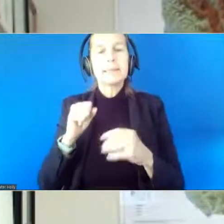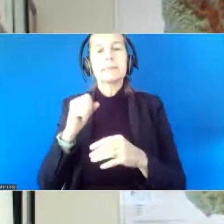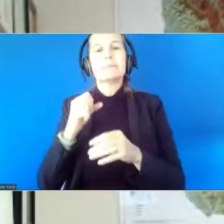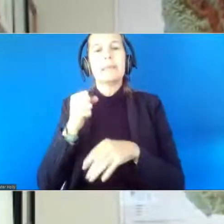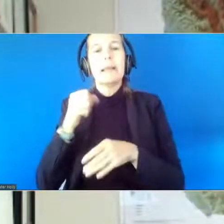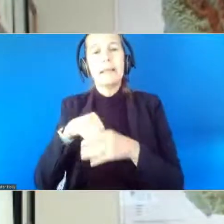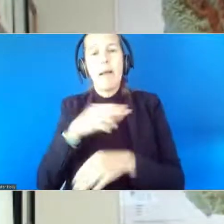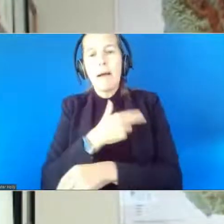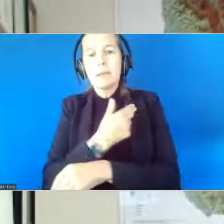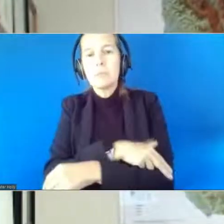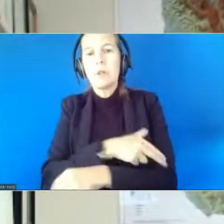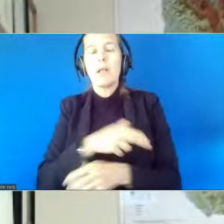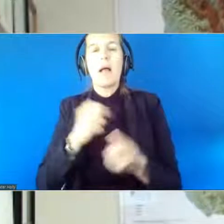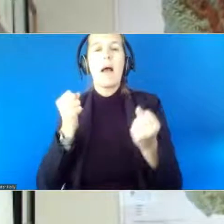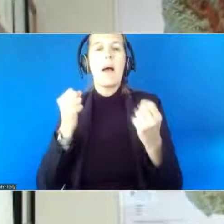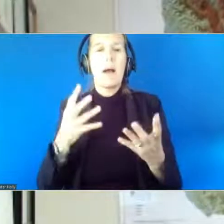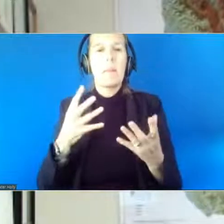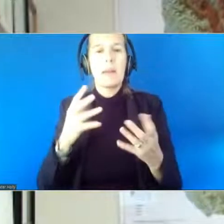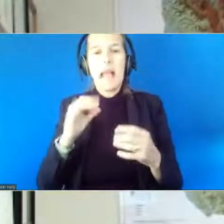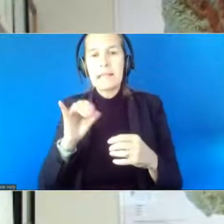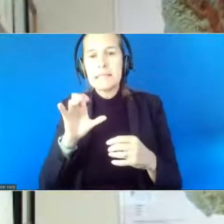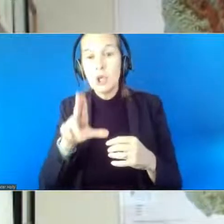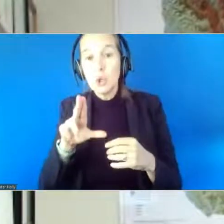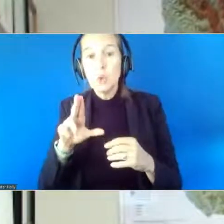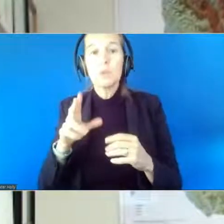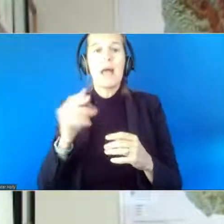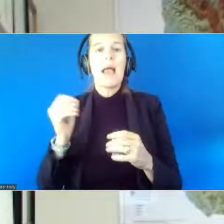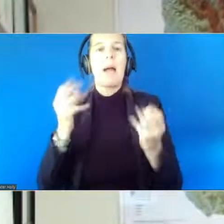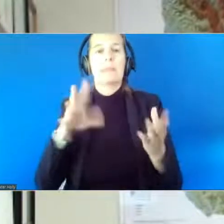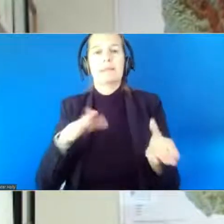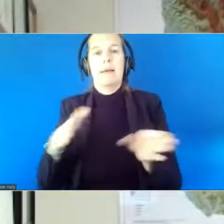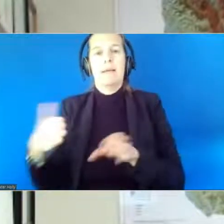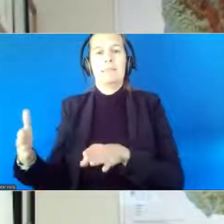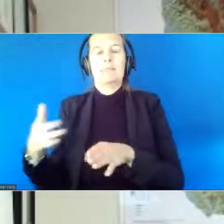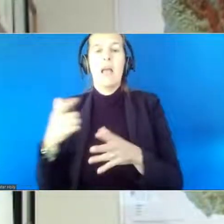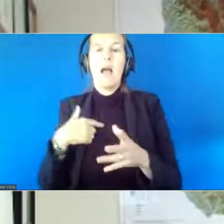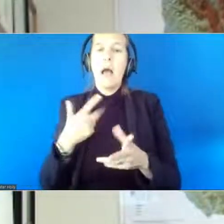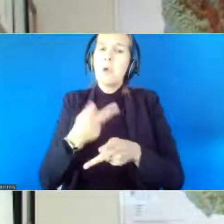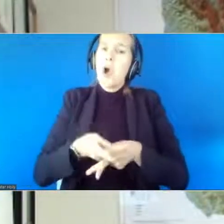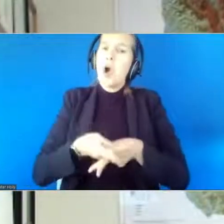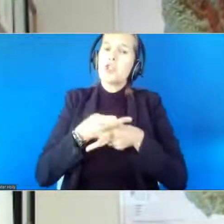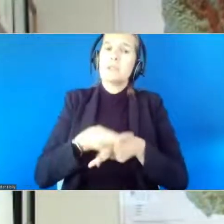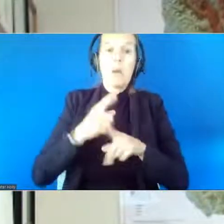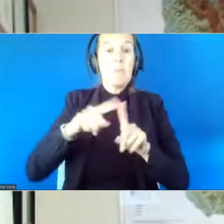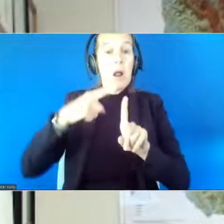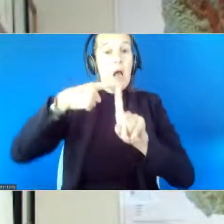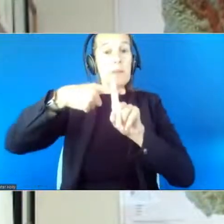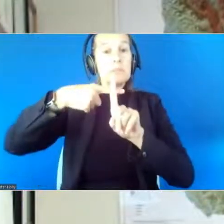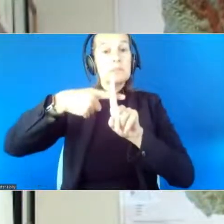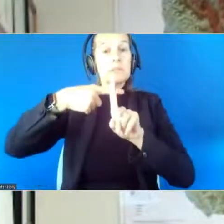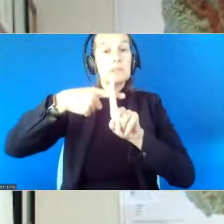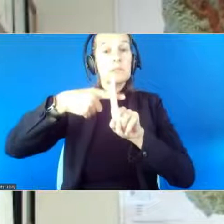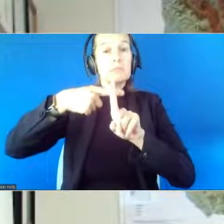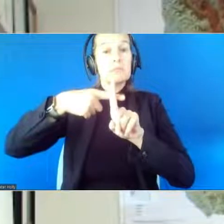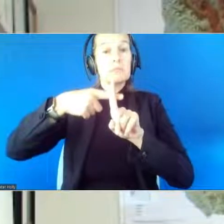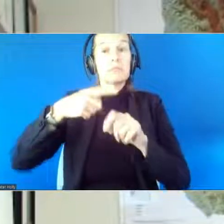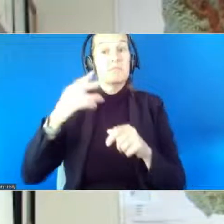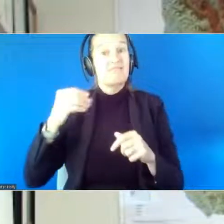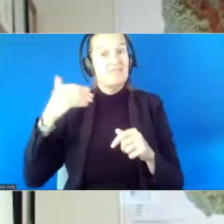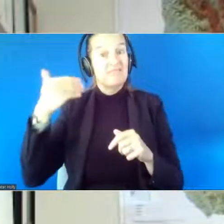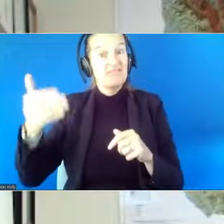and deaths. I am still cautiously optimistic, but still cautious. The season ahead is high risk for